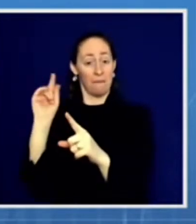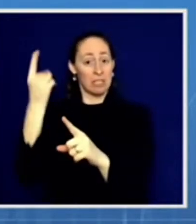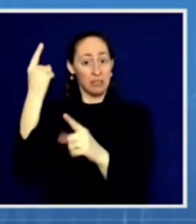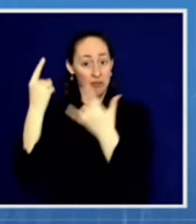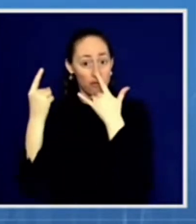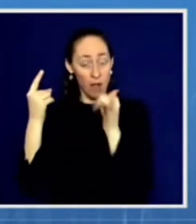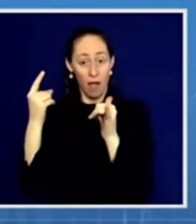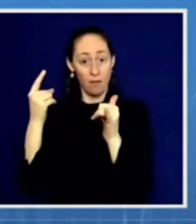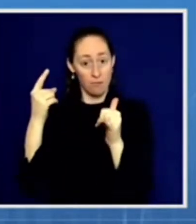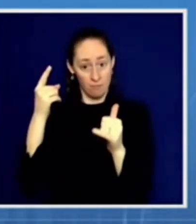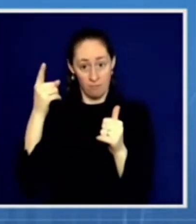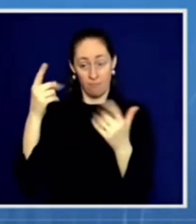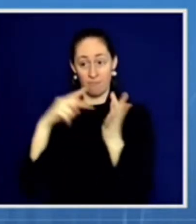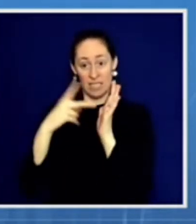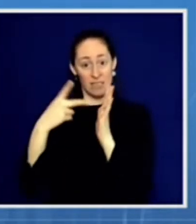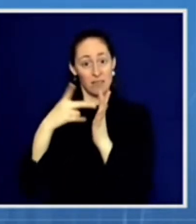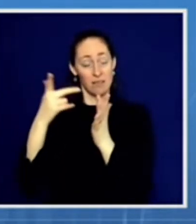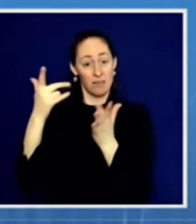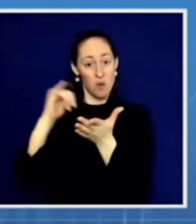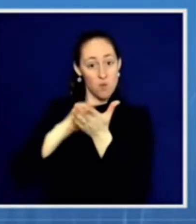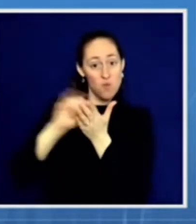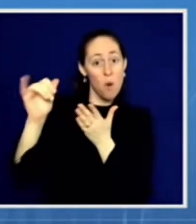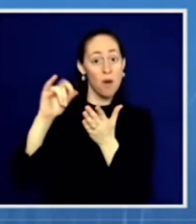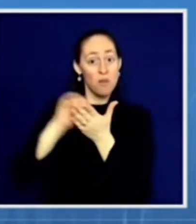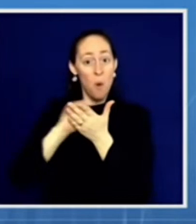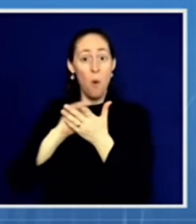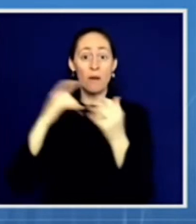capacity at restaurants and bars and